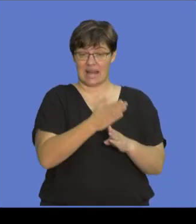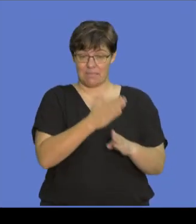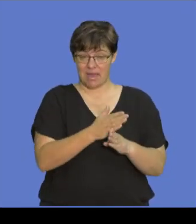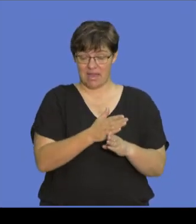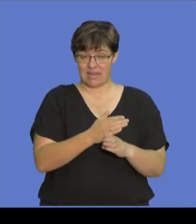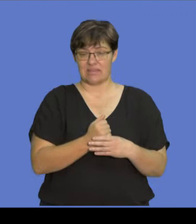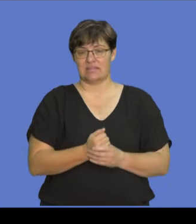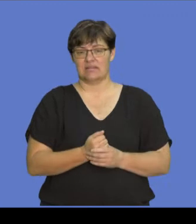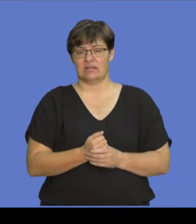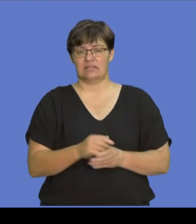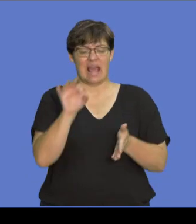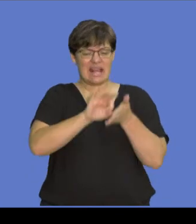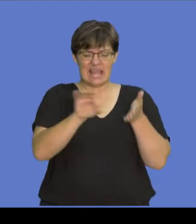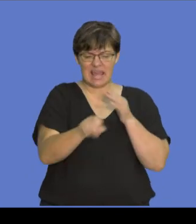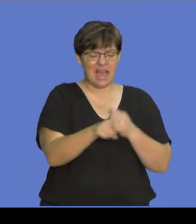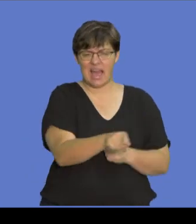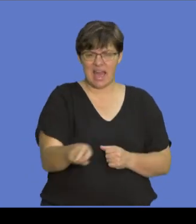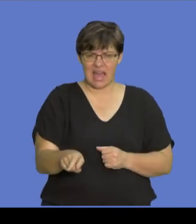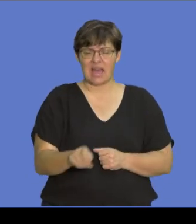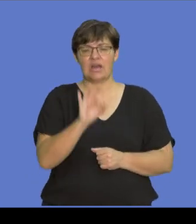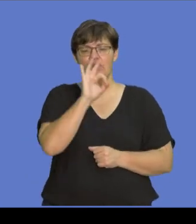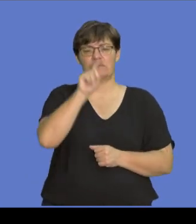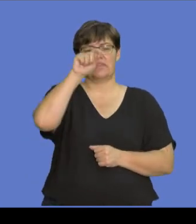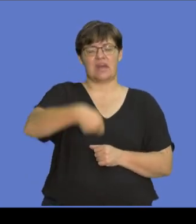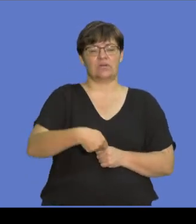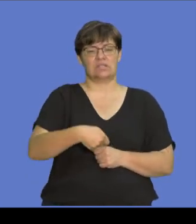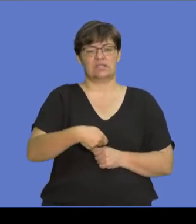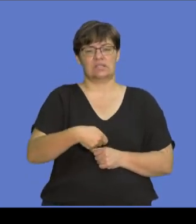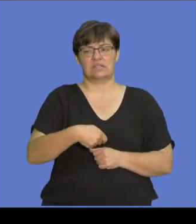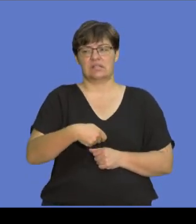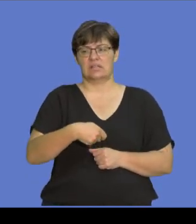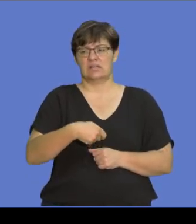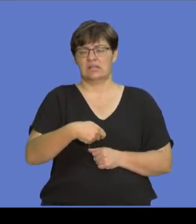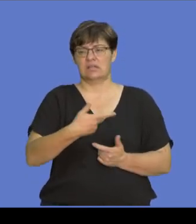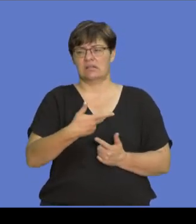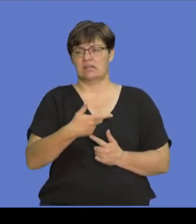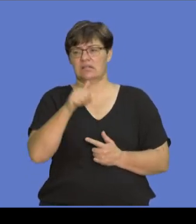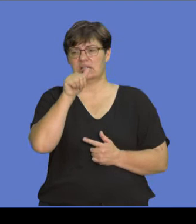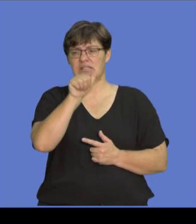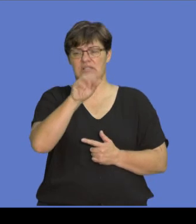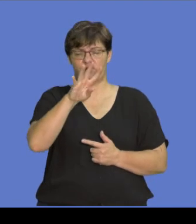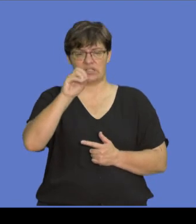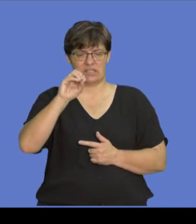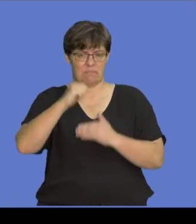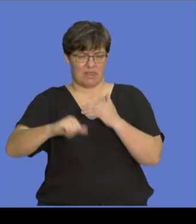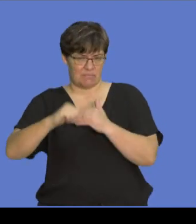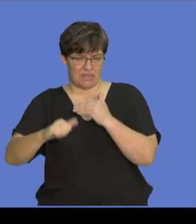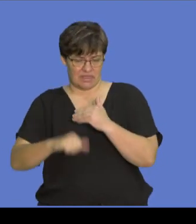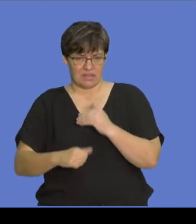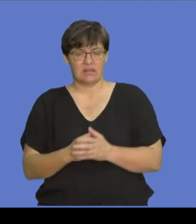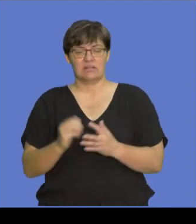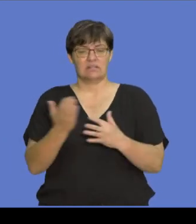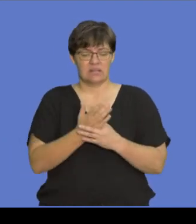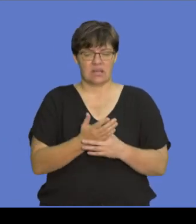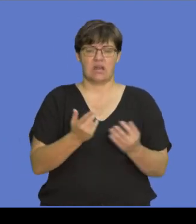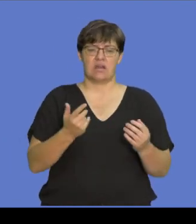the cleaner was paid 3,640 Rand per month. This is to be split between the factory, the office, and